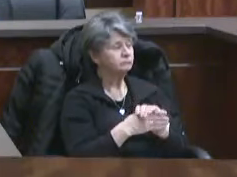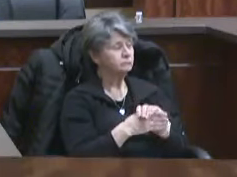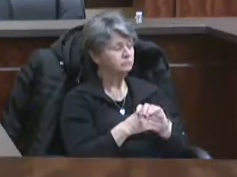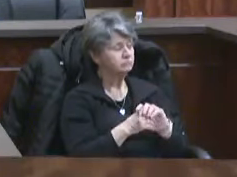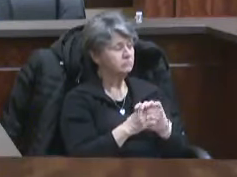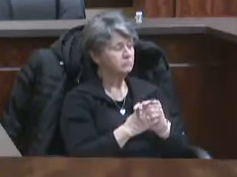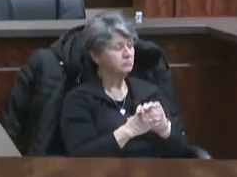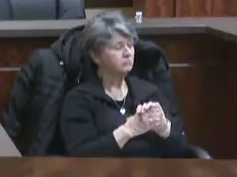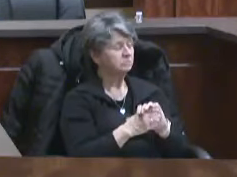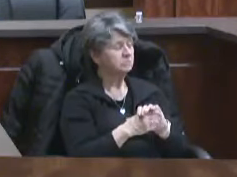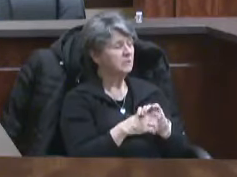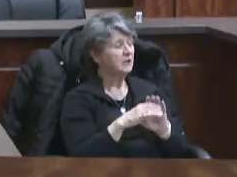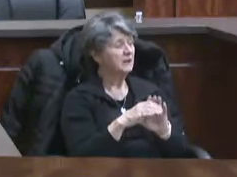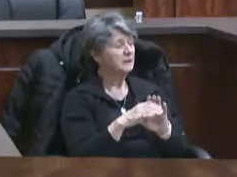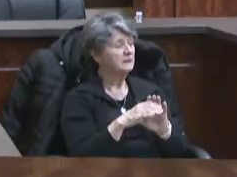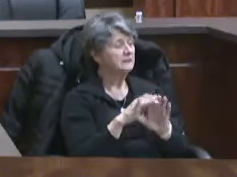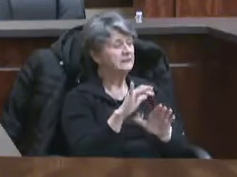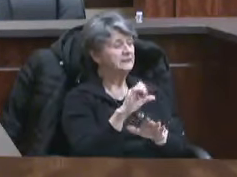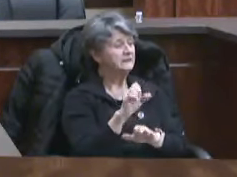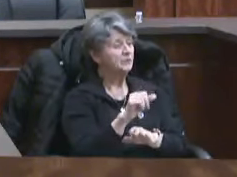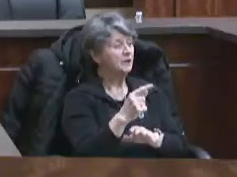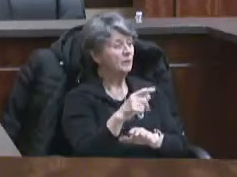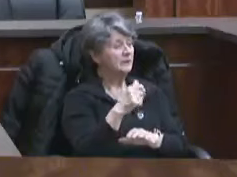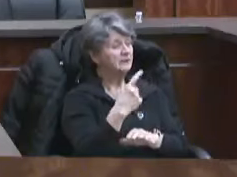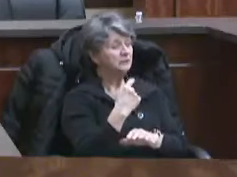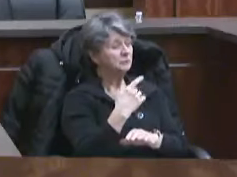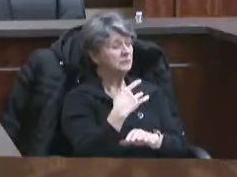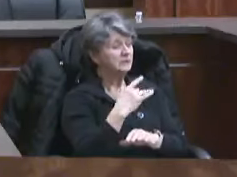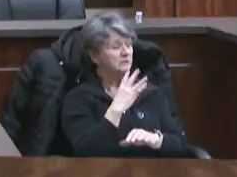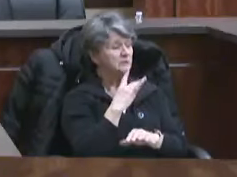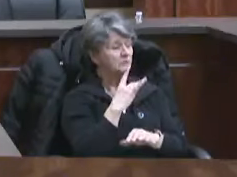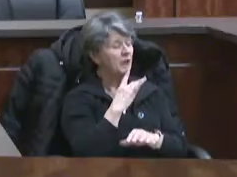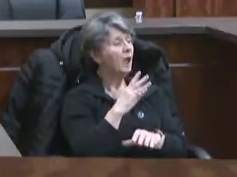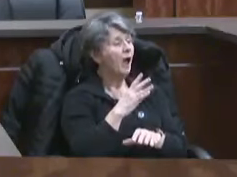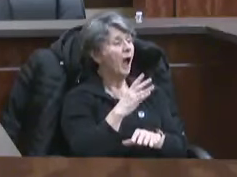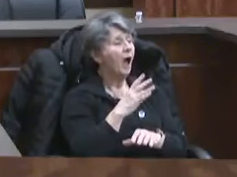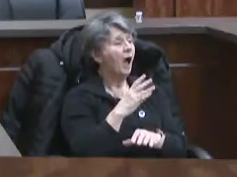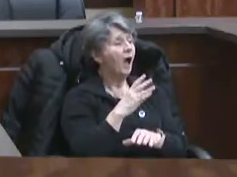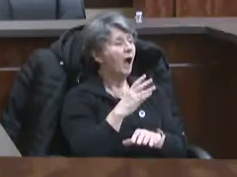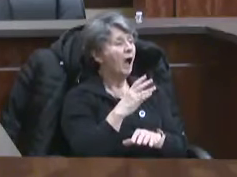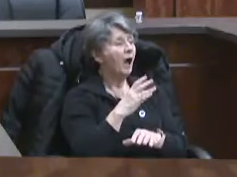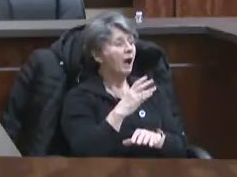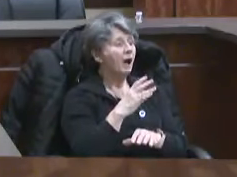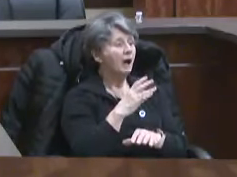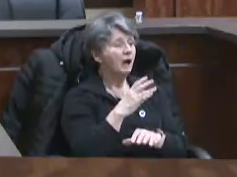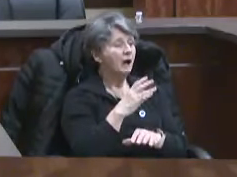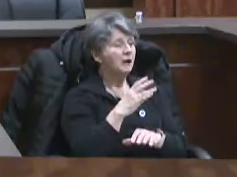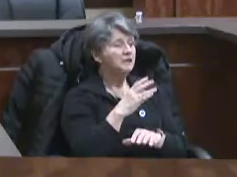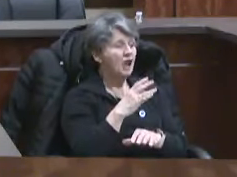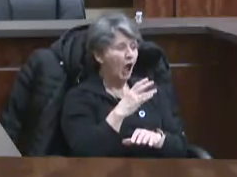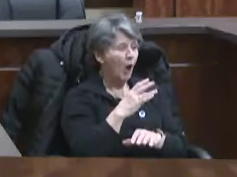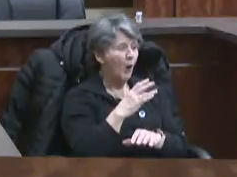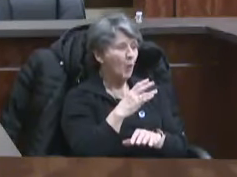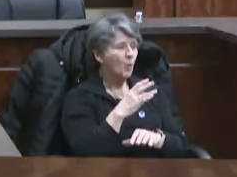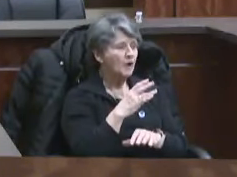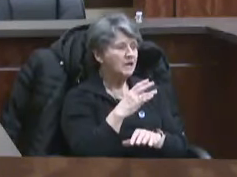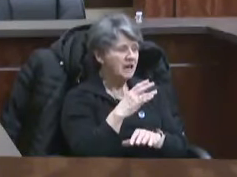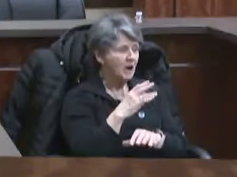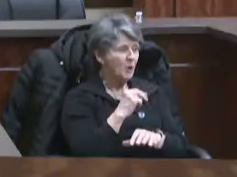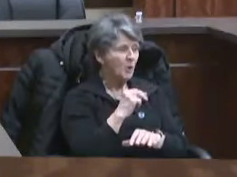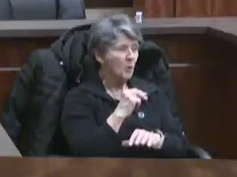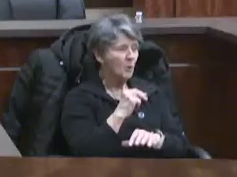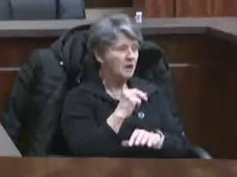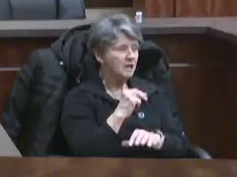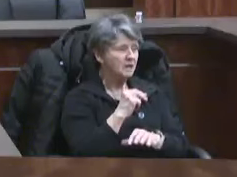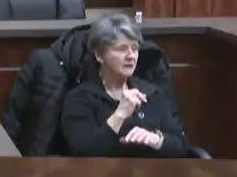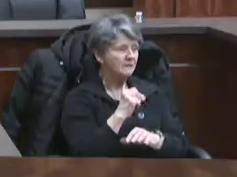Is there anyone else who would like to speak during the general public hearing? Sir? Come forward again. Give your name and address for